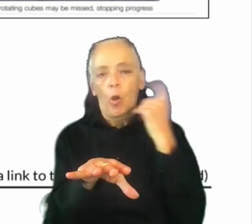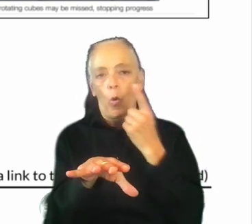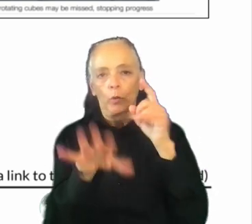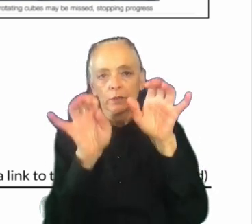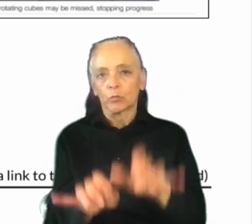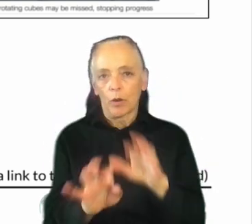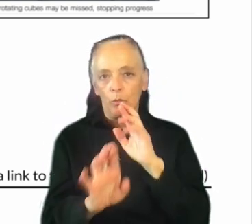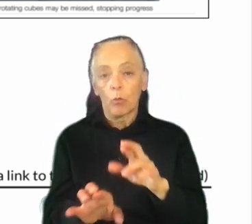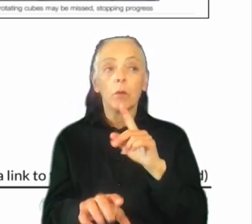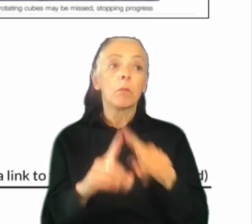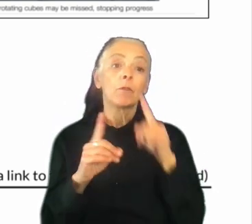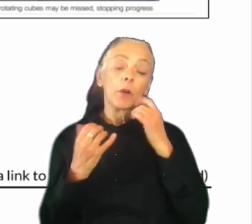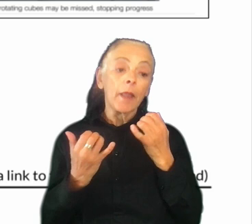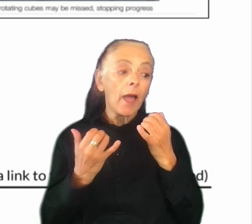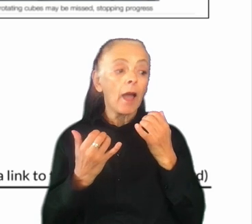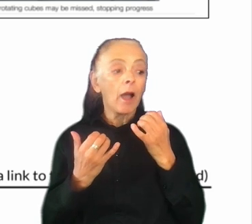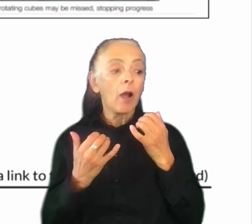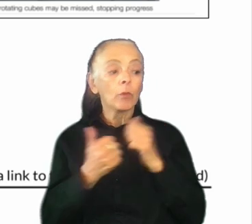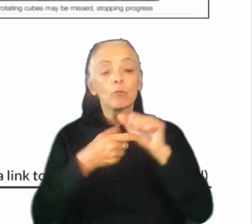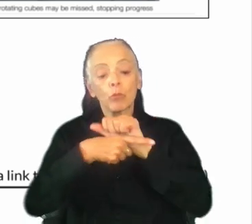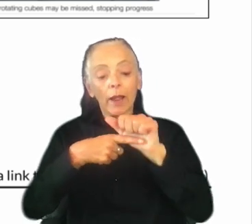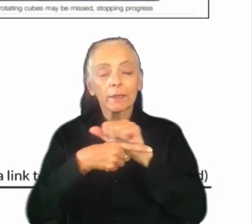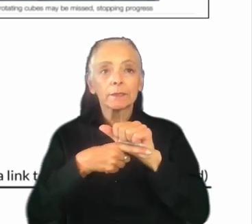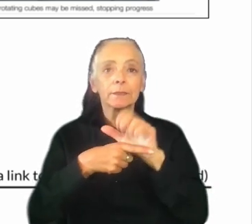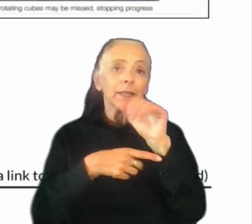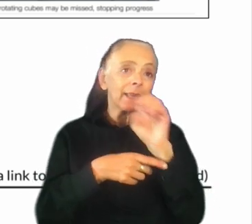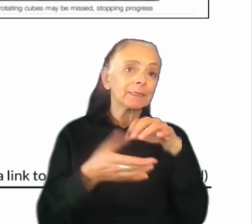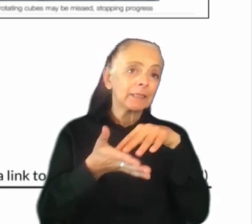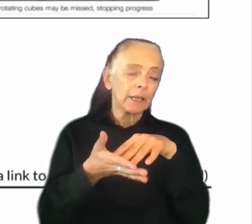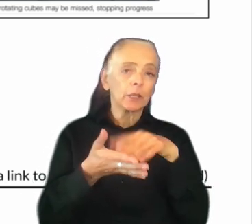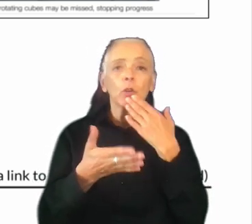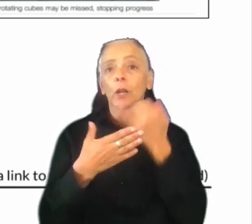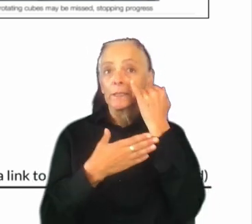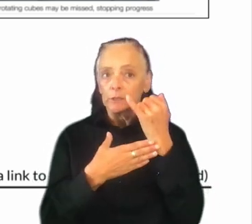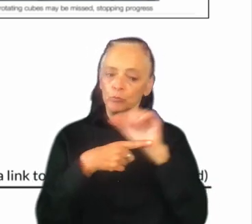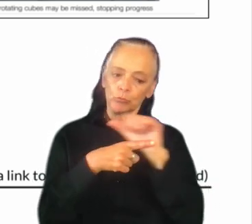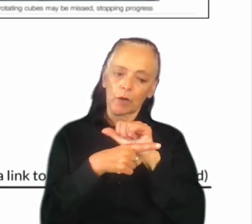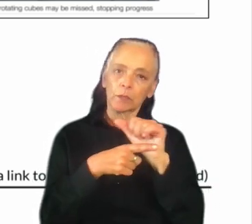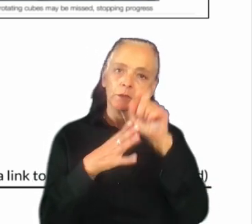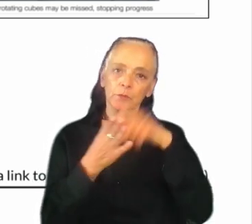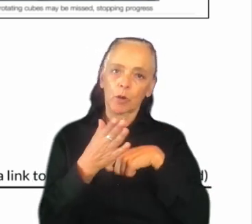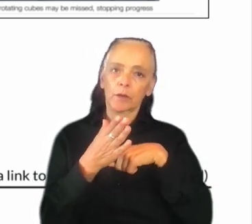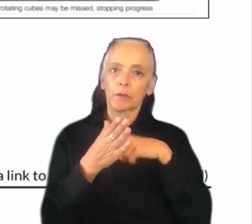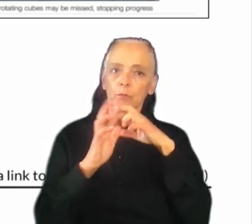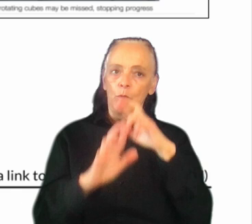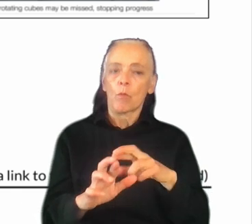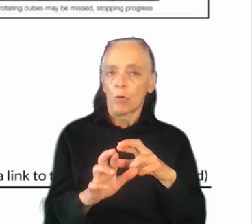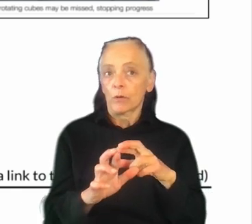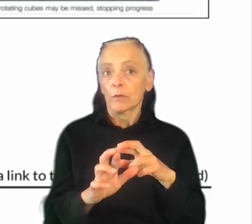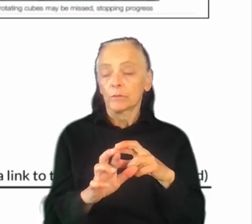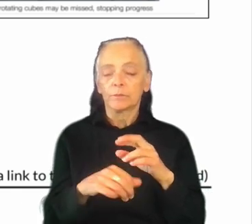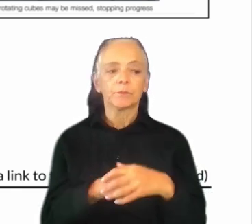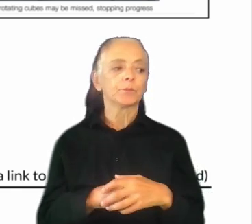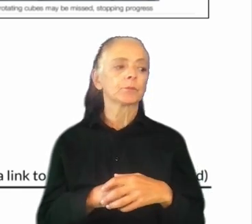while we're doing practice and at a case study it's a good idea to use this as an opportunity to practice making a user research report